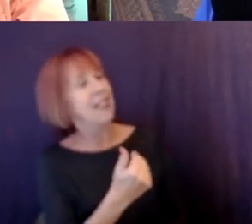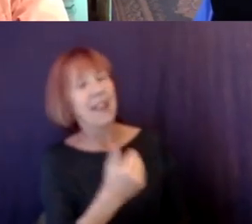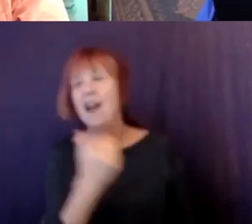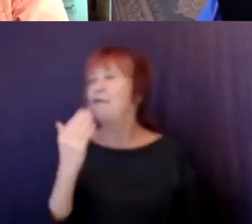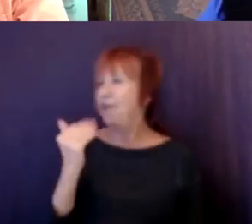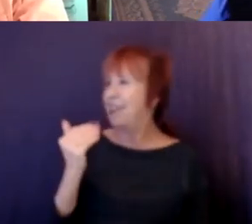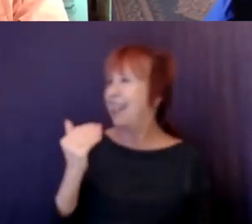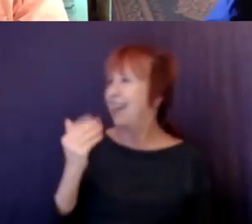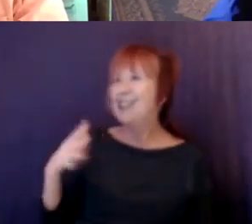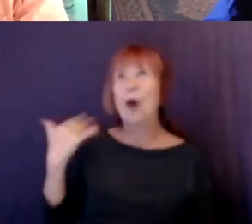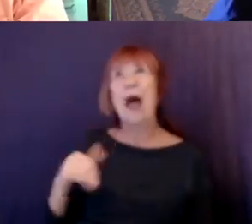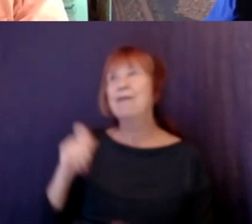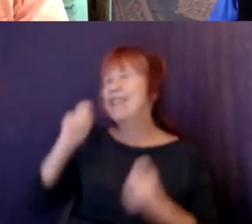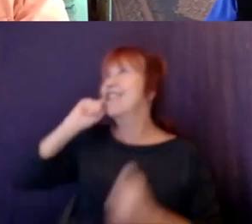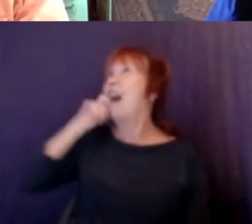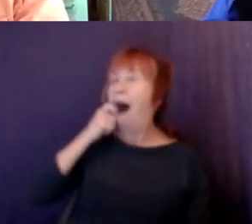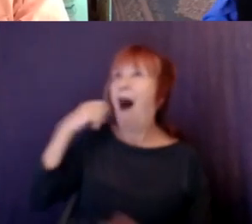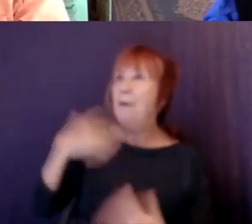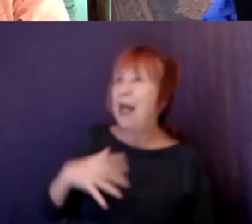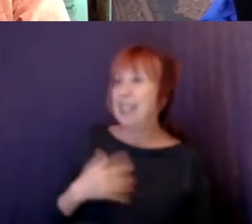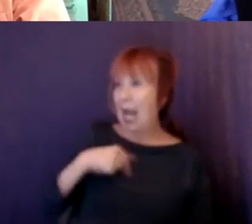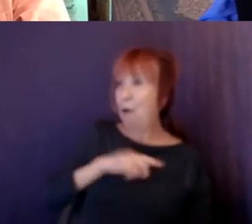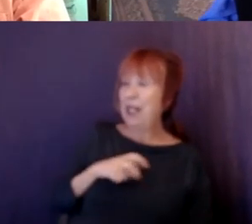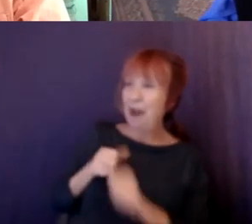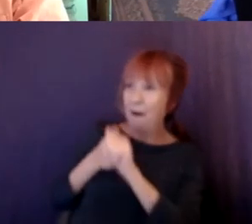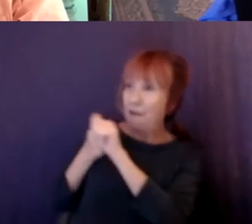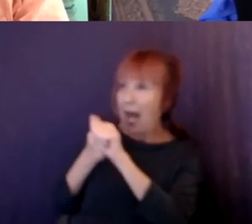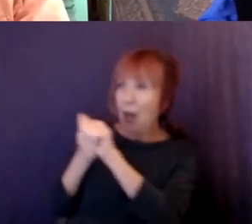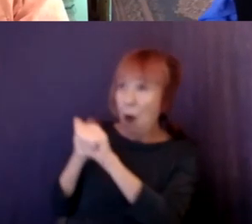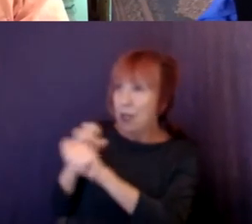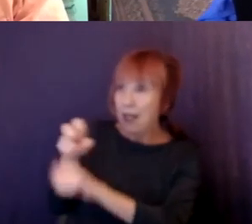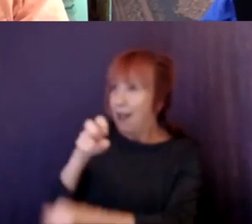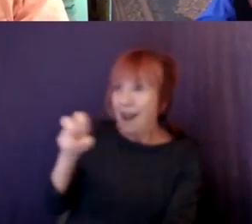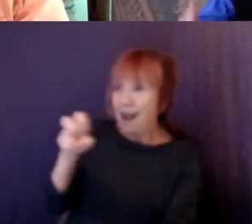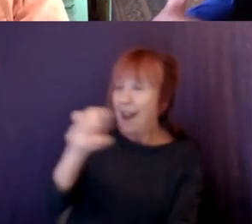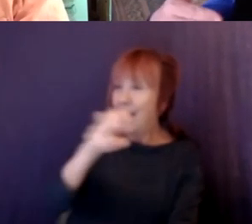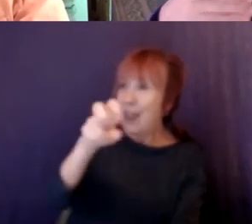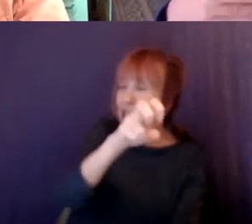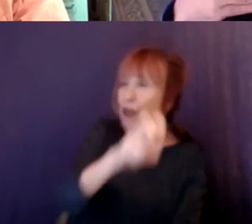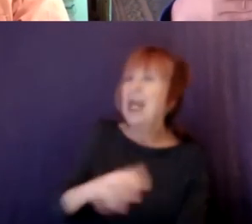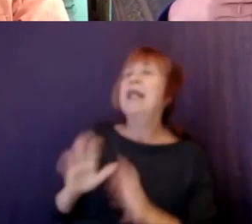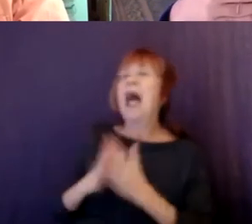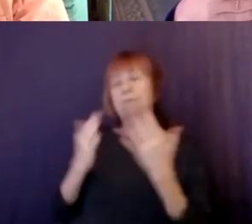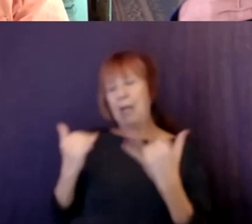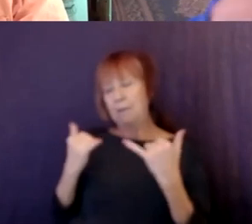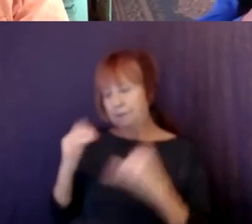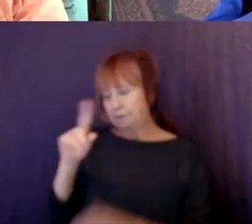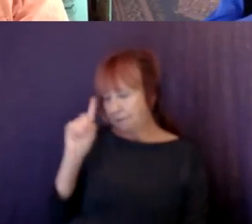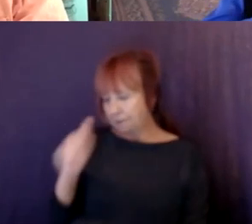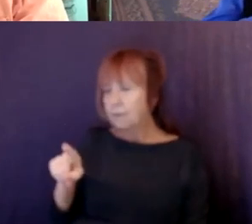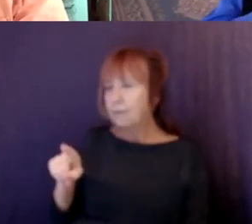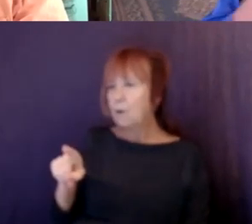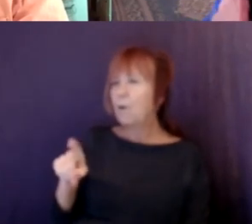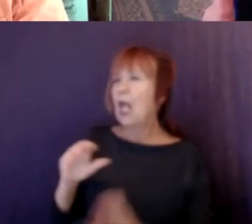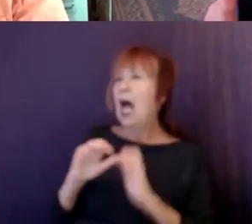So it was amazing. It took us on the journey. But now how do you, I mean, was it,